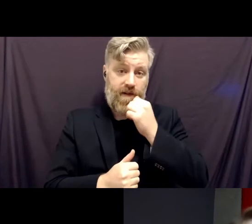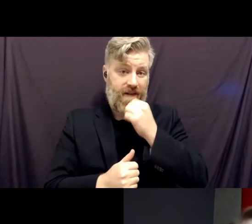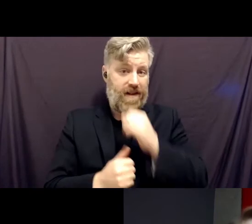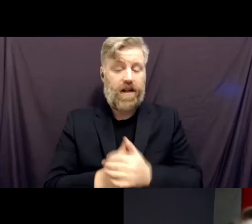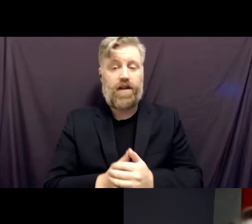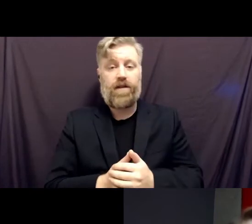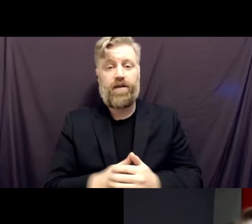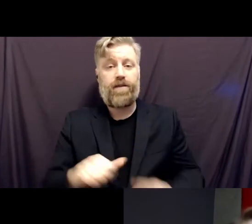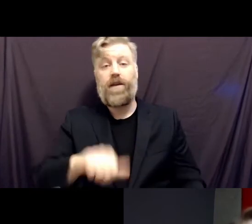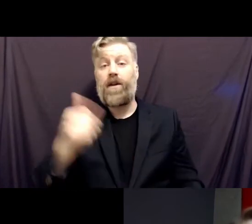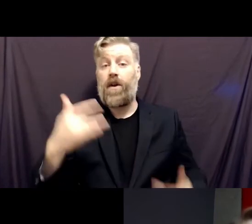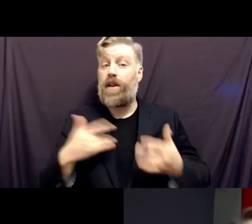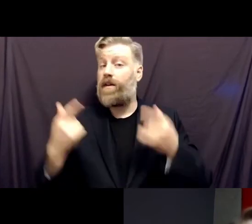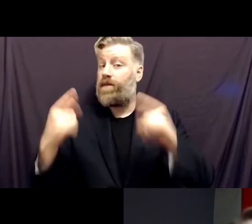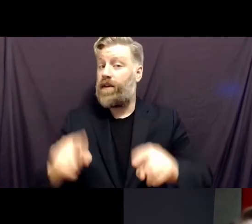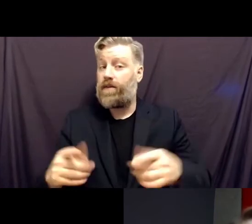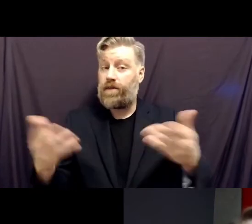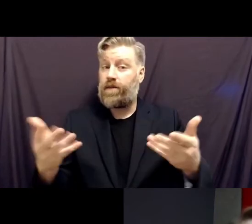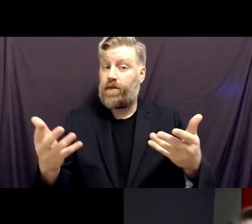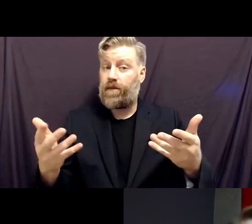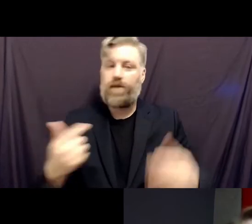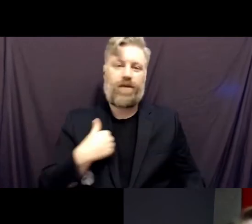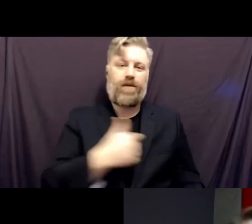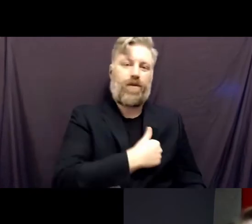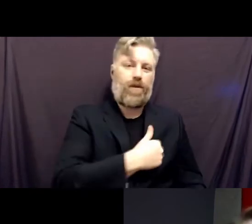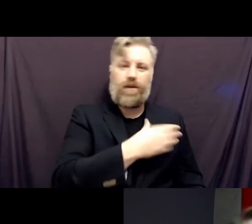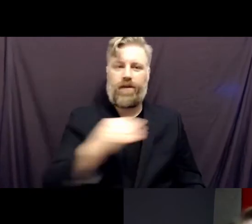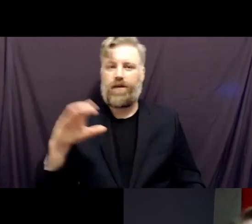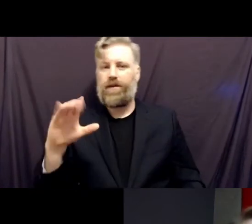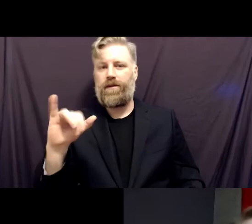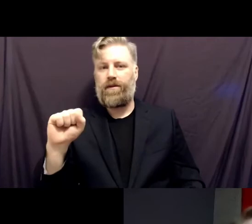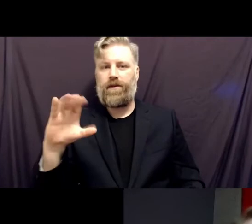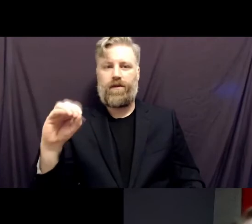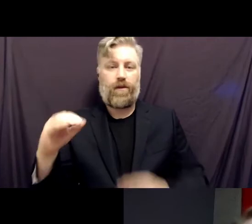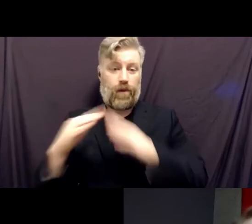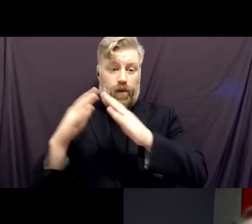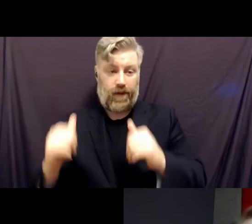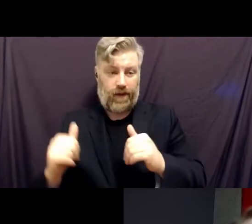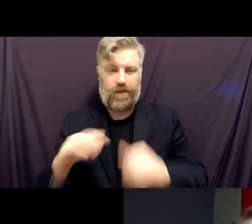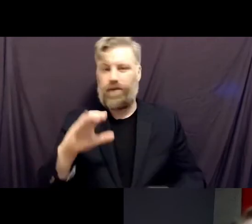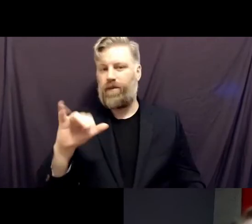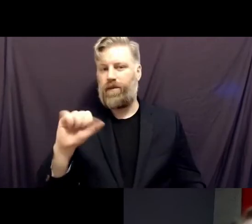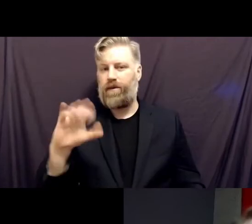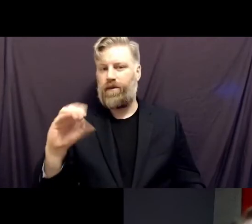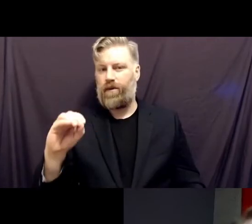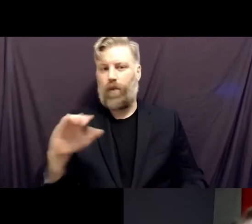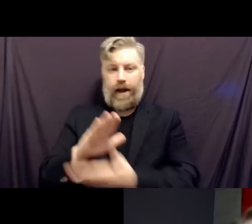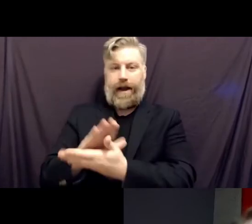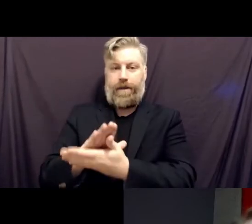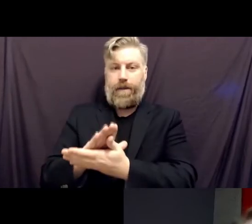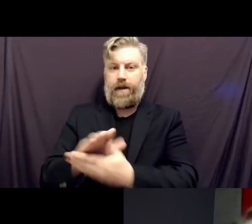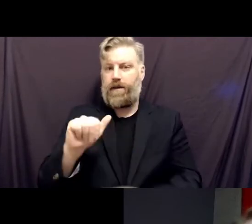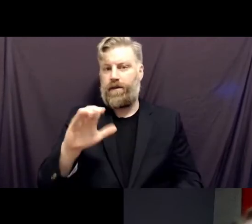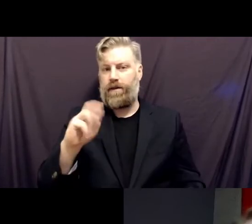Another event was that we, together with Cisco Systems and Cisco Academy, the